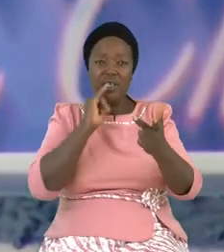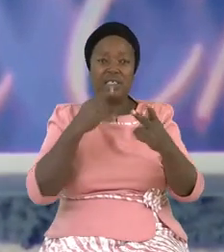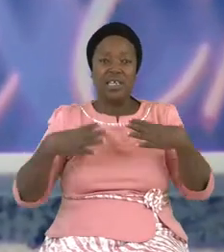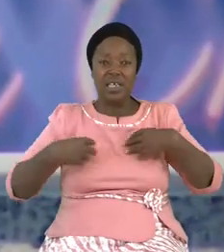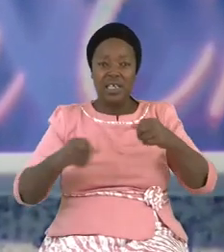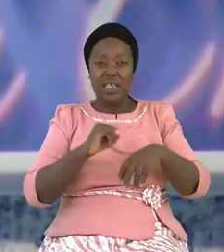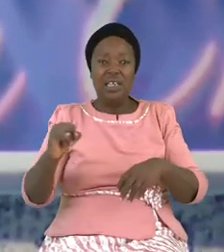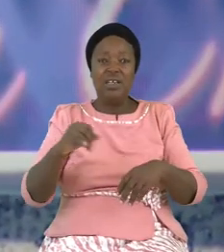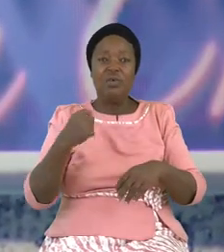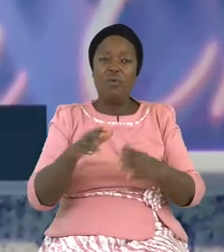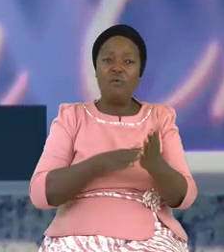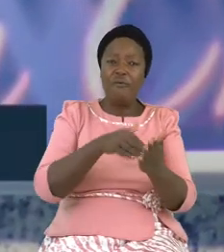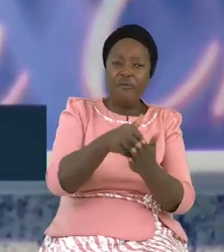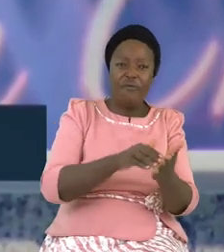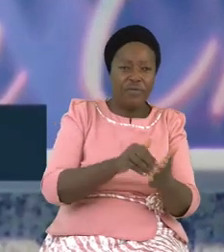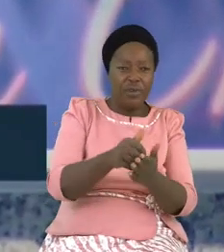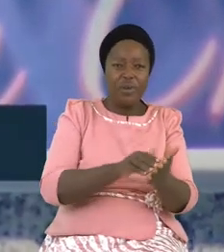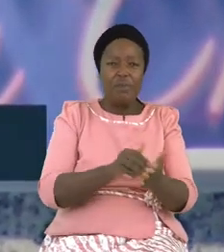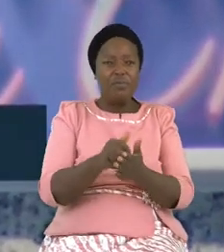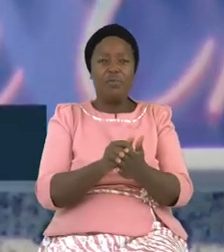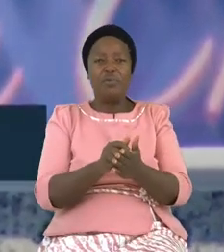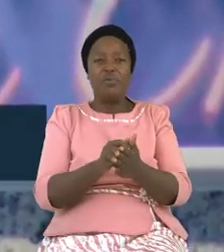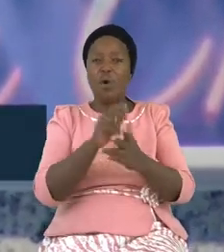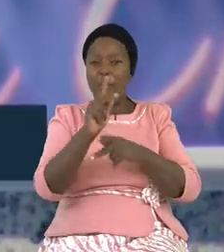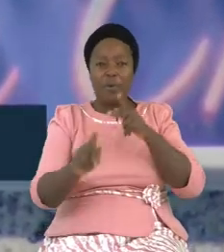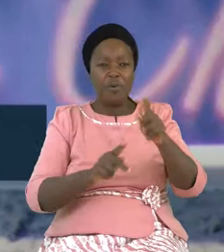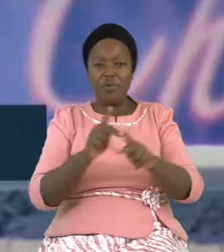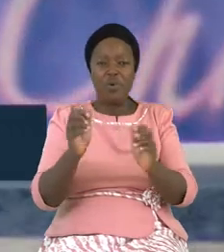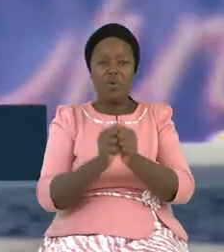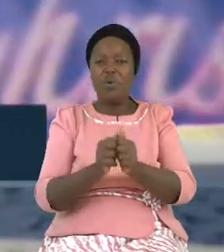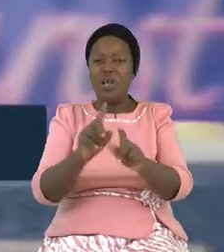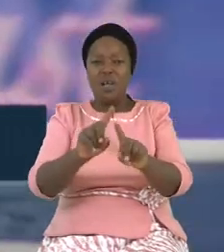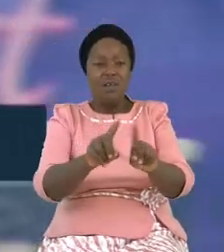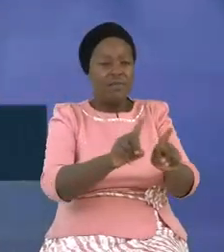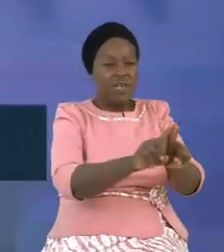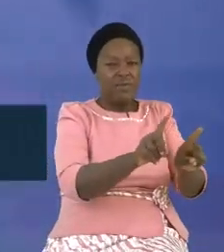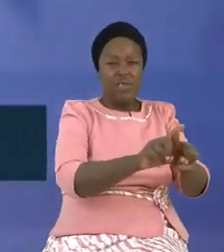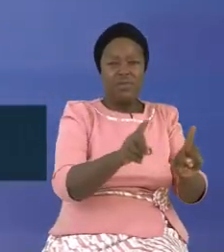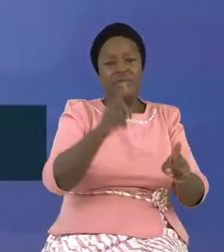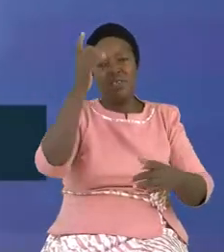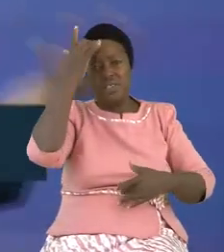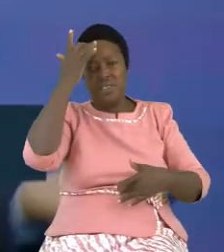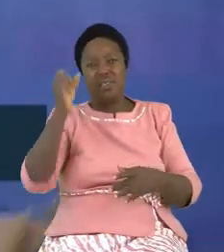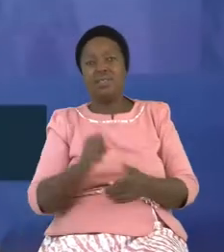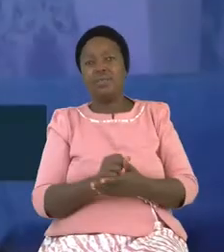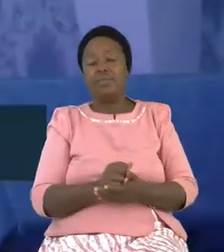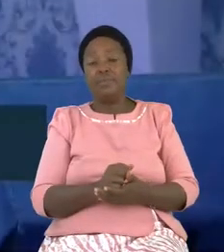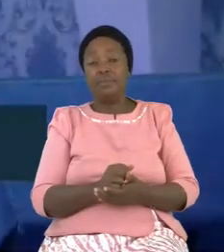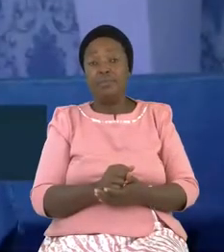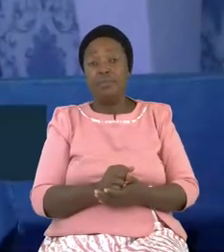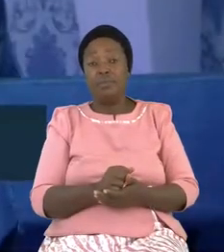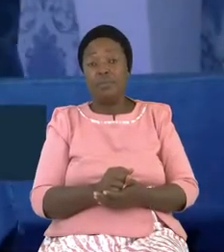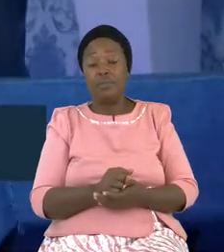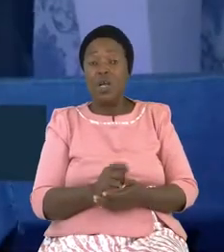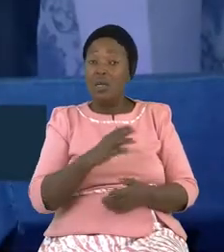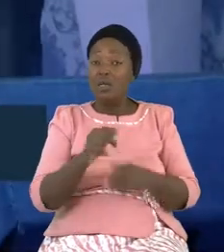feeble victims with diverse diseases. The people were so feeble, they don't even know whether they have any